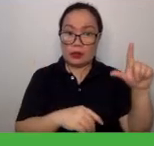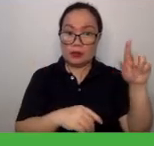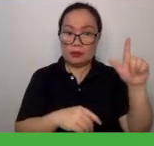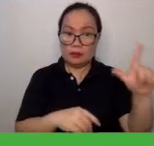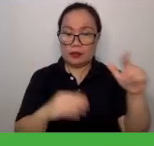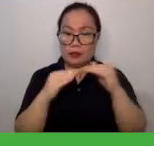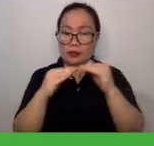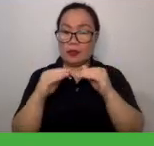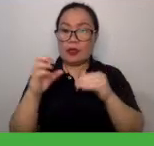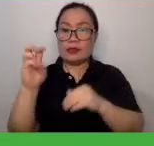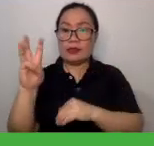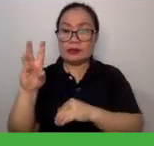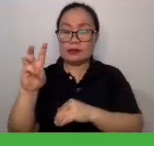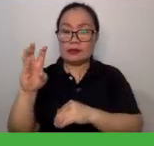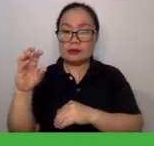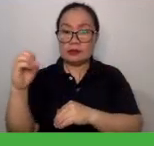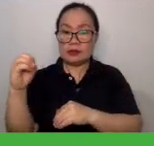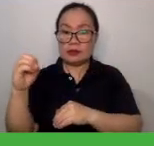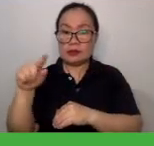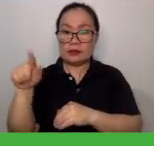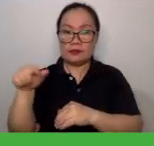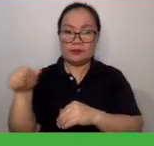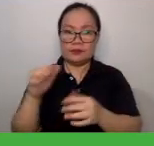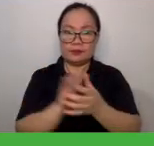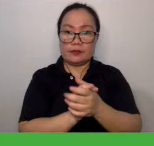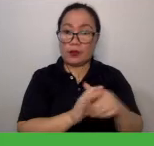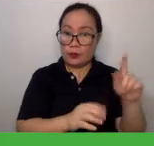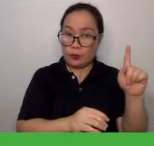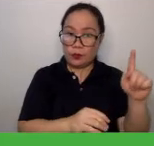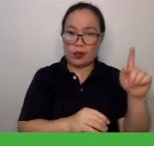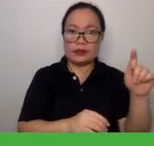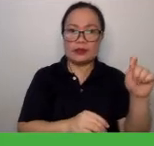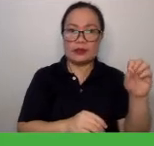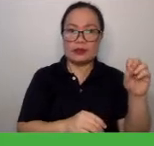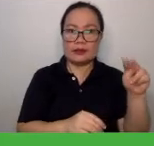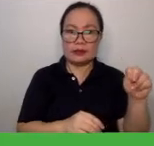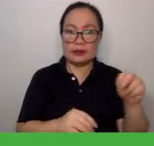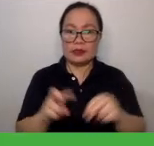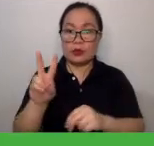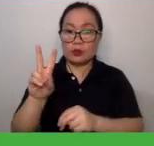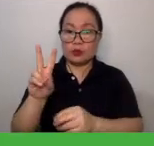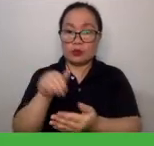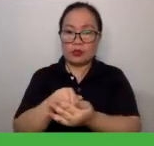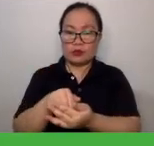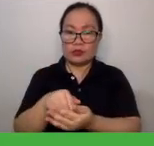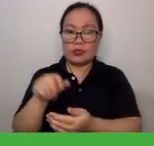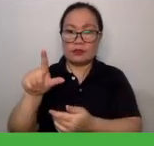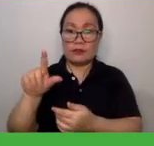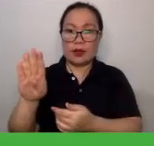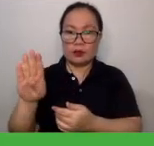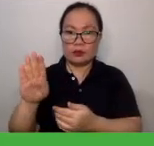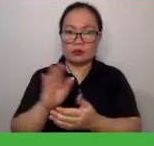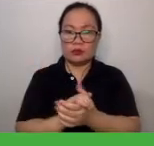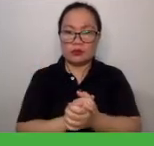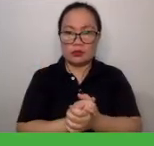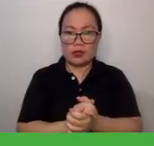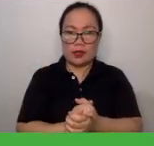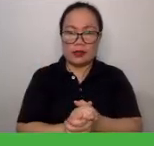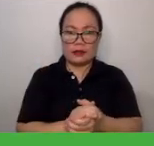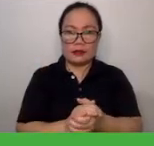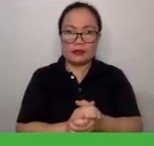ounce. And then for every 1 ton, that is equivalent to 2,000 pounds. Okay?